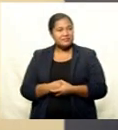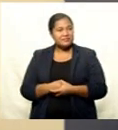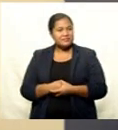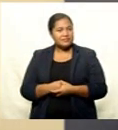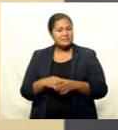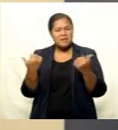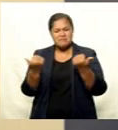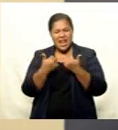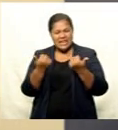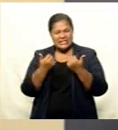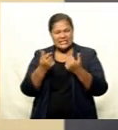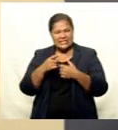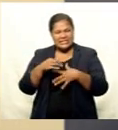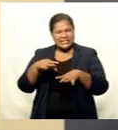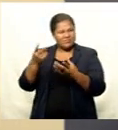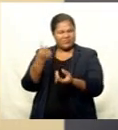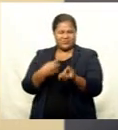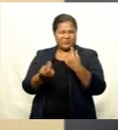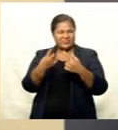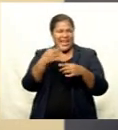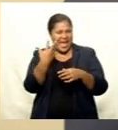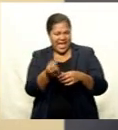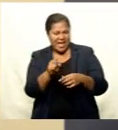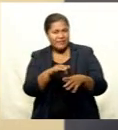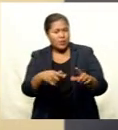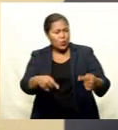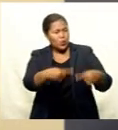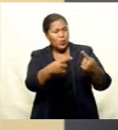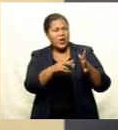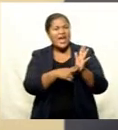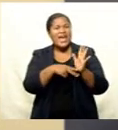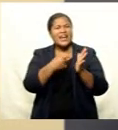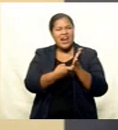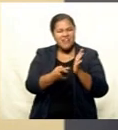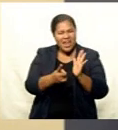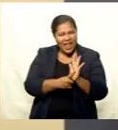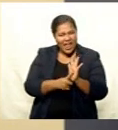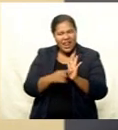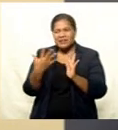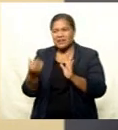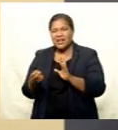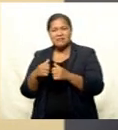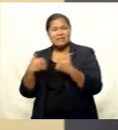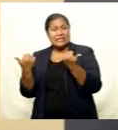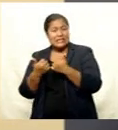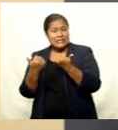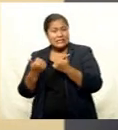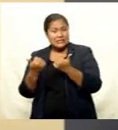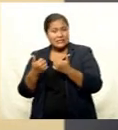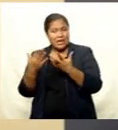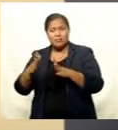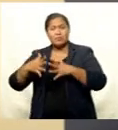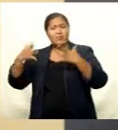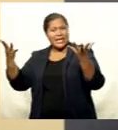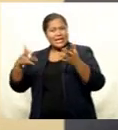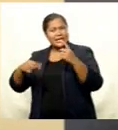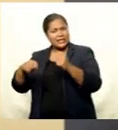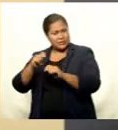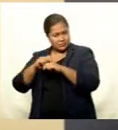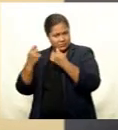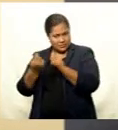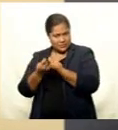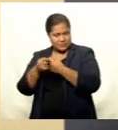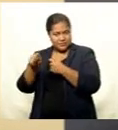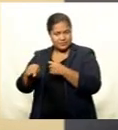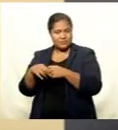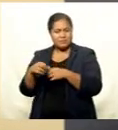a lot of expectation. I have competing in the MLR. There's a lot of players that play in big unions are also playing here. They have a